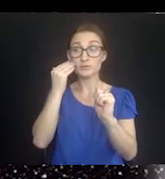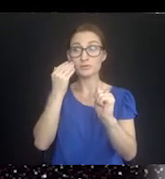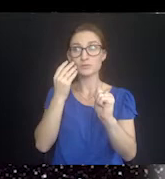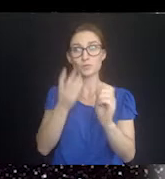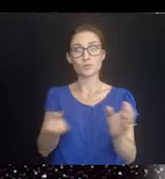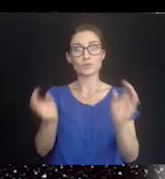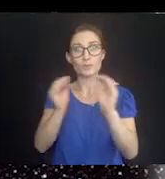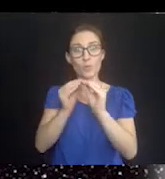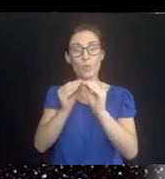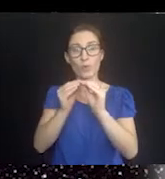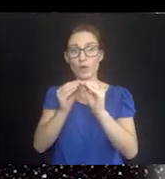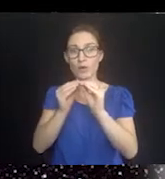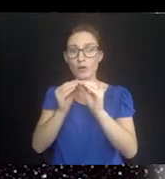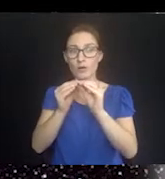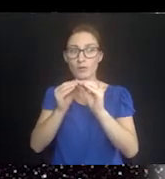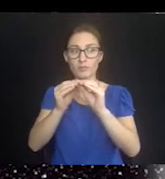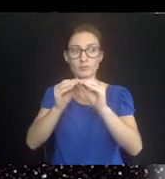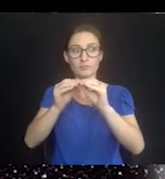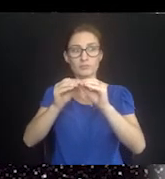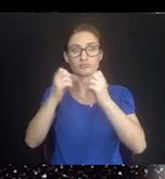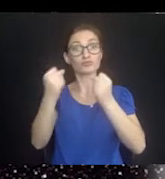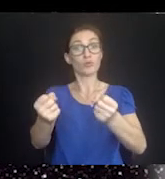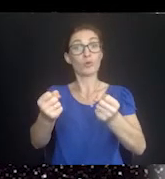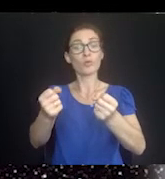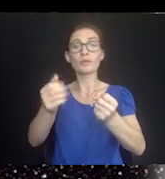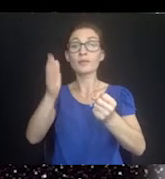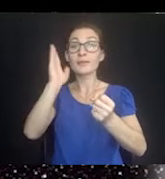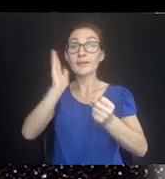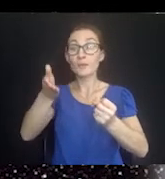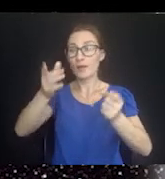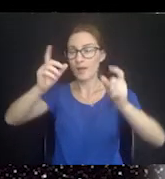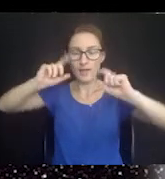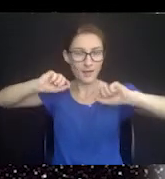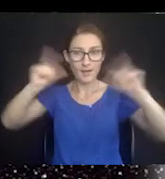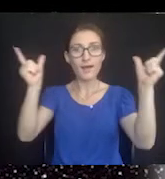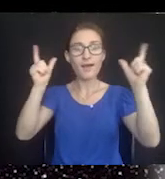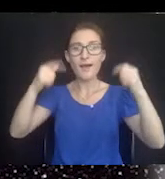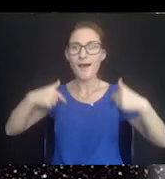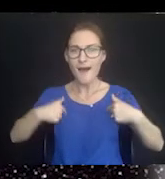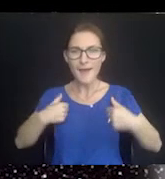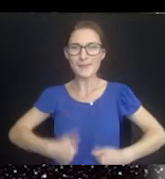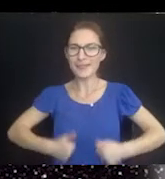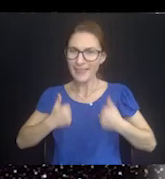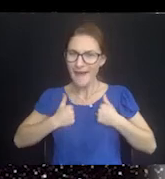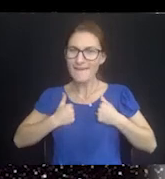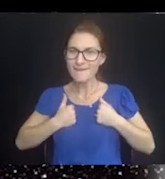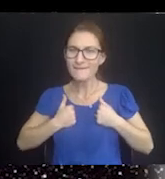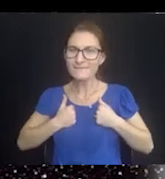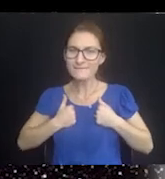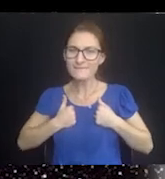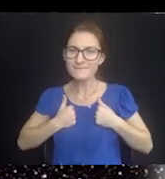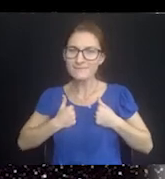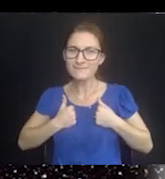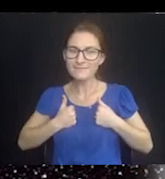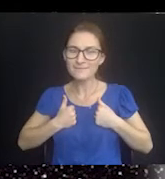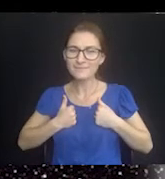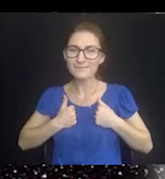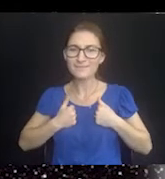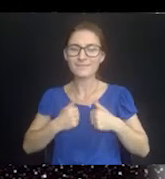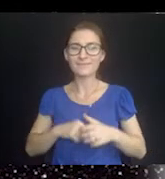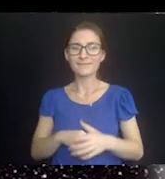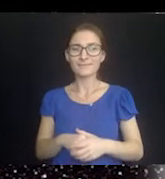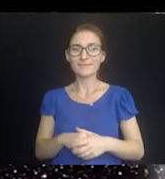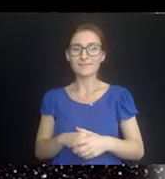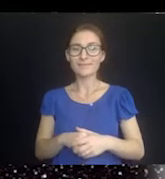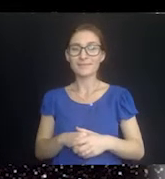back and forth awareness were accentuated even more, it literally wakes you up even more to